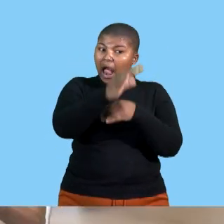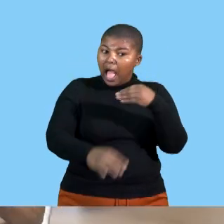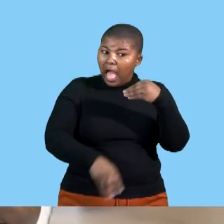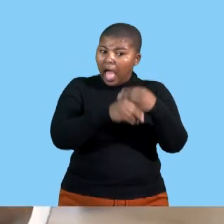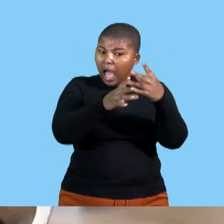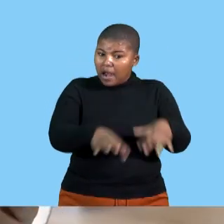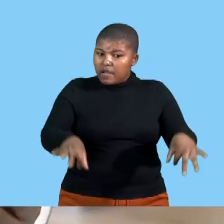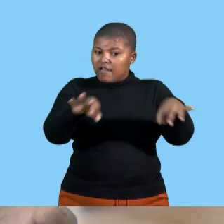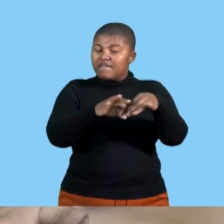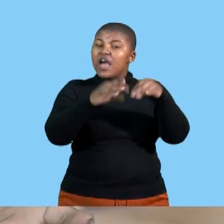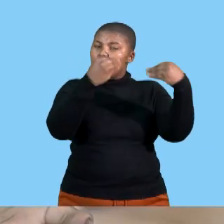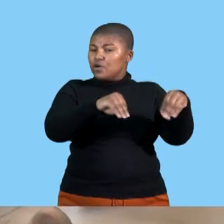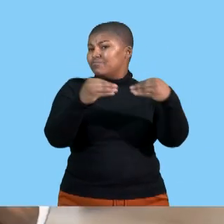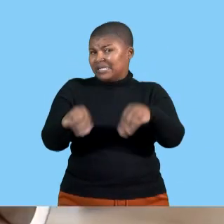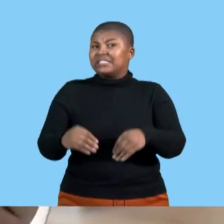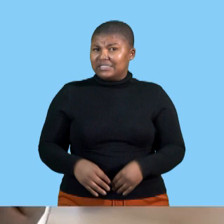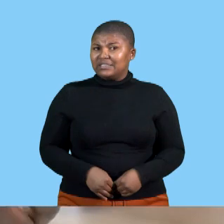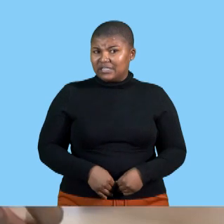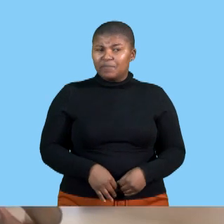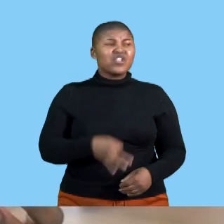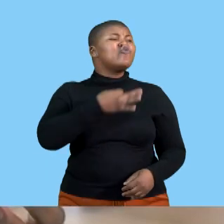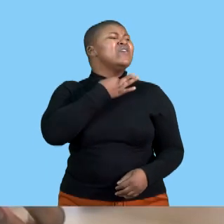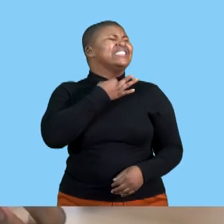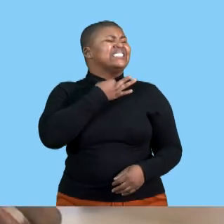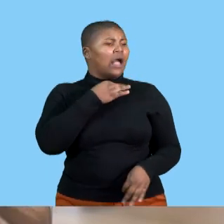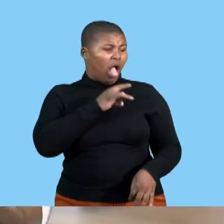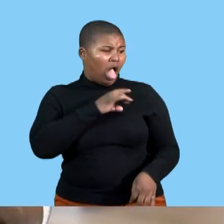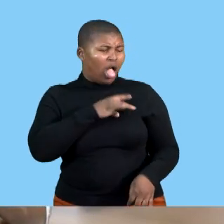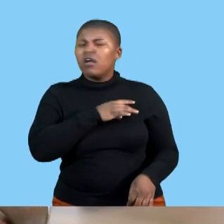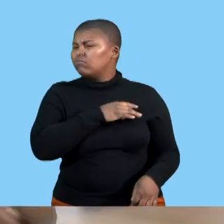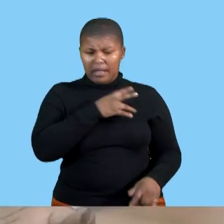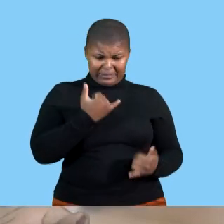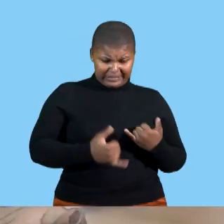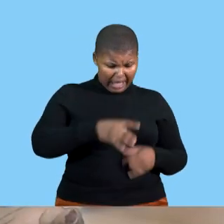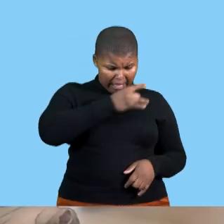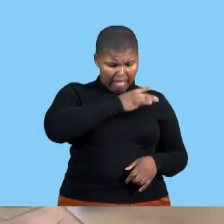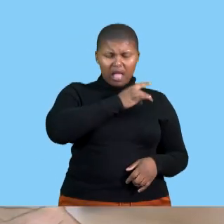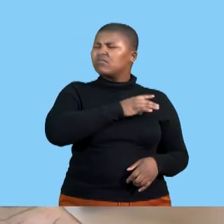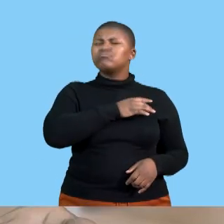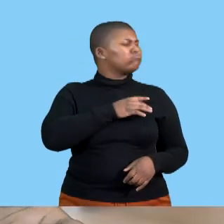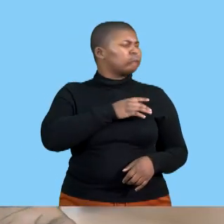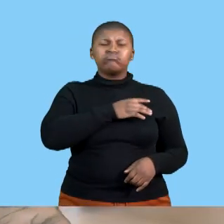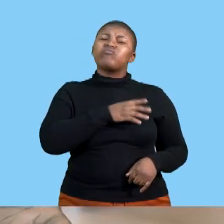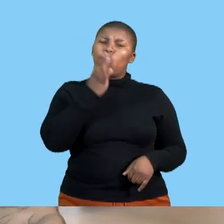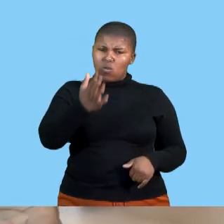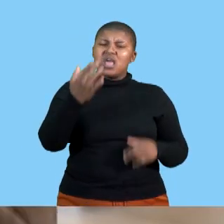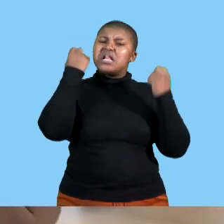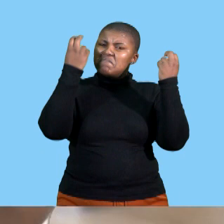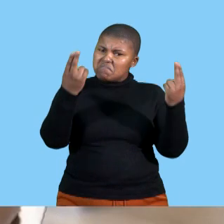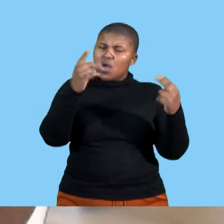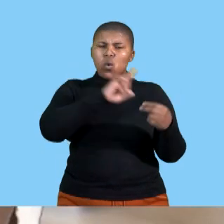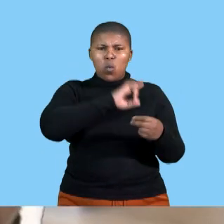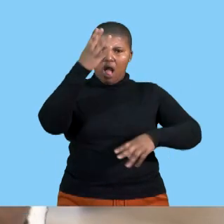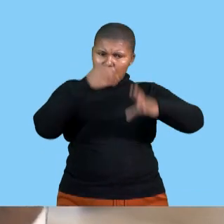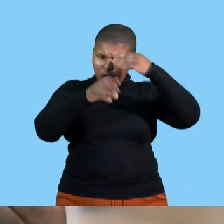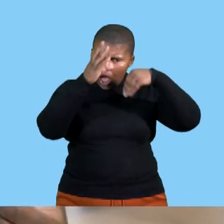benefit the business at the end of the day. They're not even scared to take risks. They're not even scared to make mistakes, because they understand that we